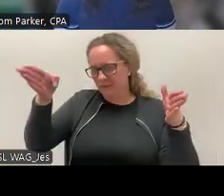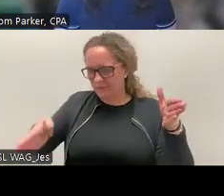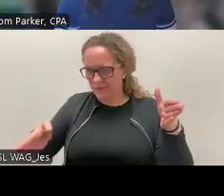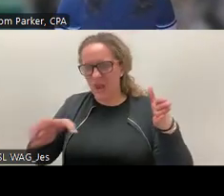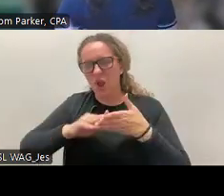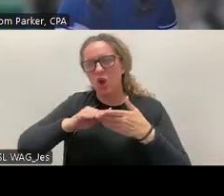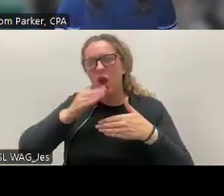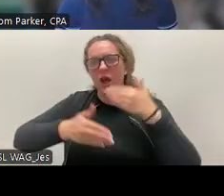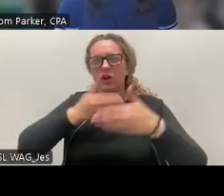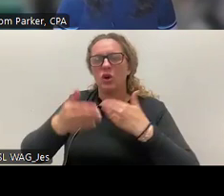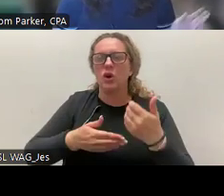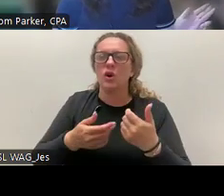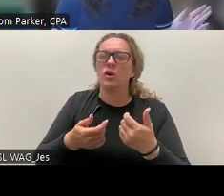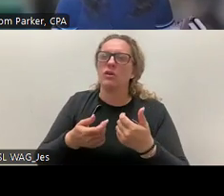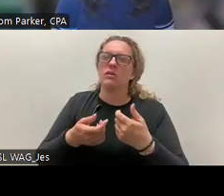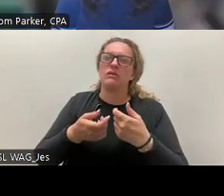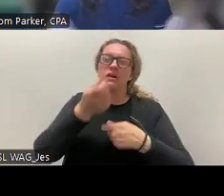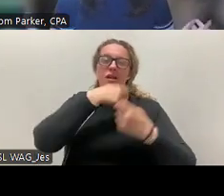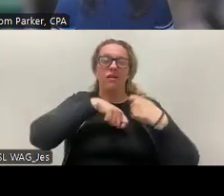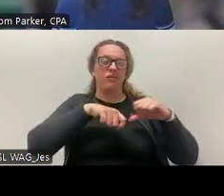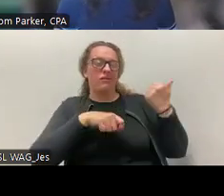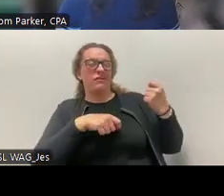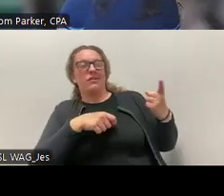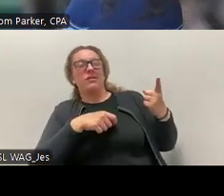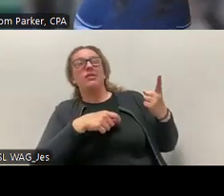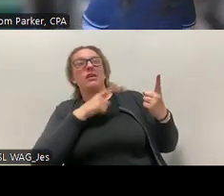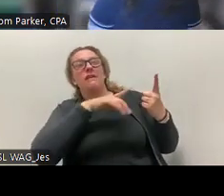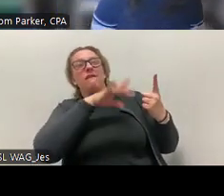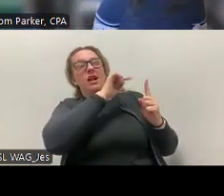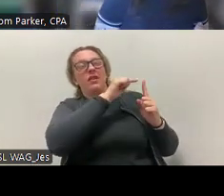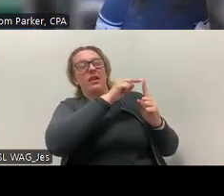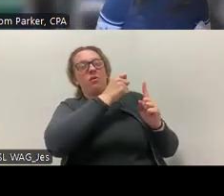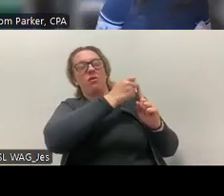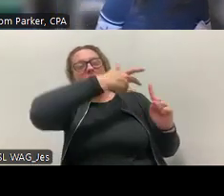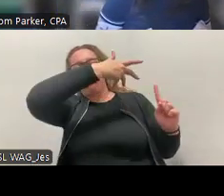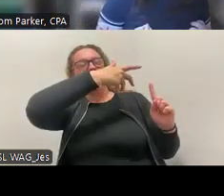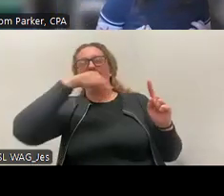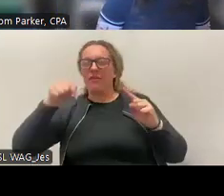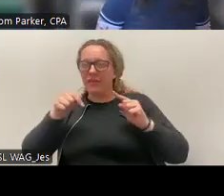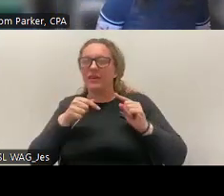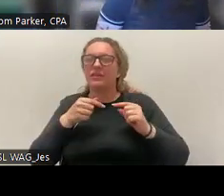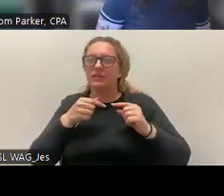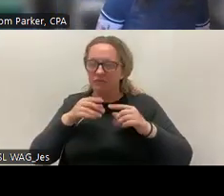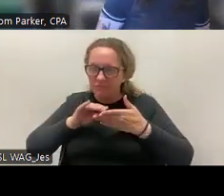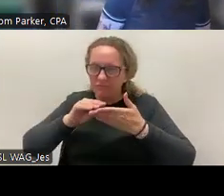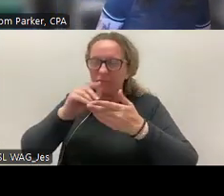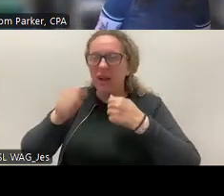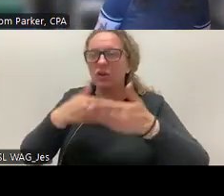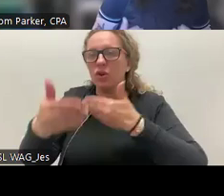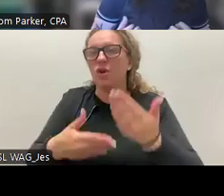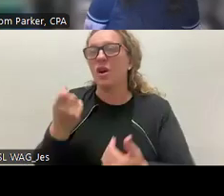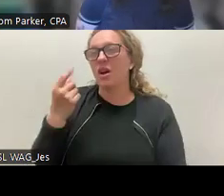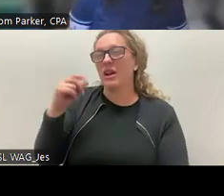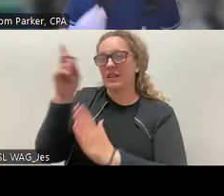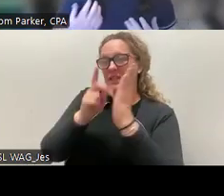go, rather than in Baldur's Gate, where you find an area and they'll give you a tutorial for it. The design of Metaphor ReFantazio